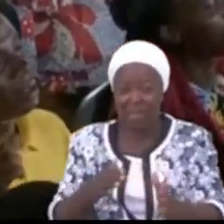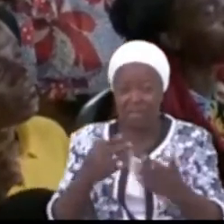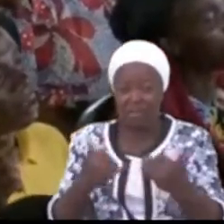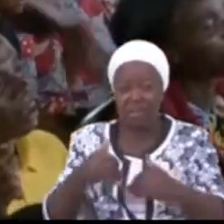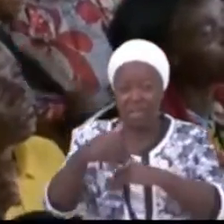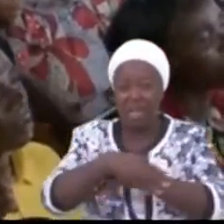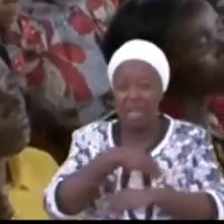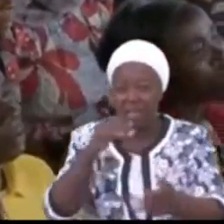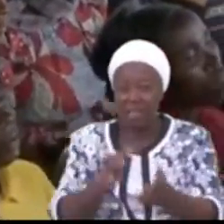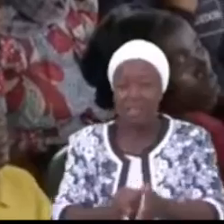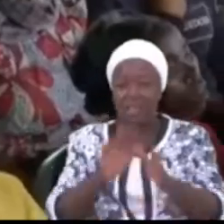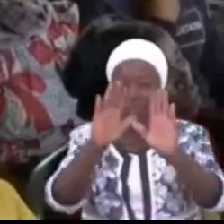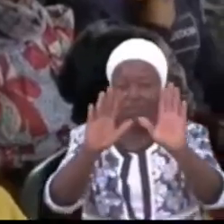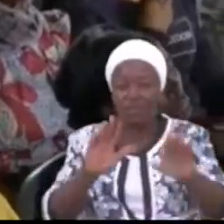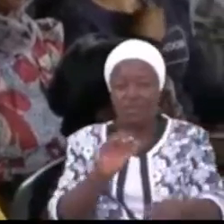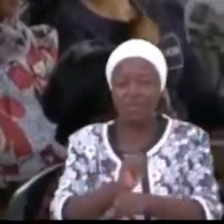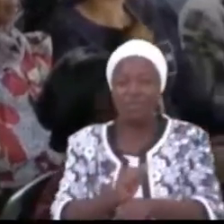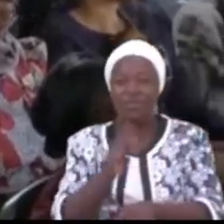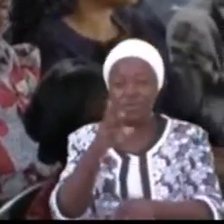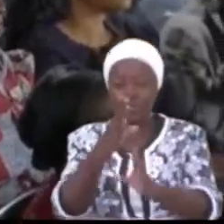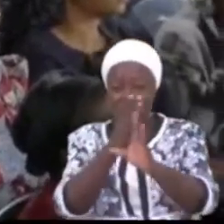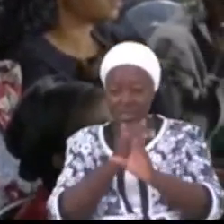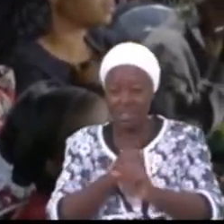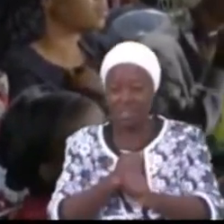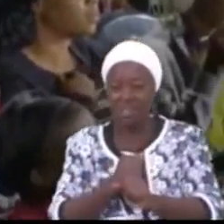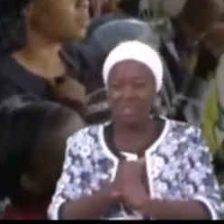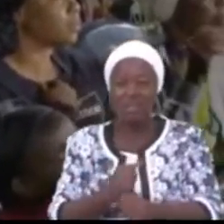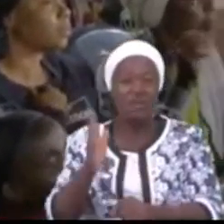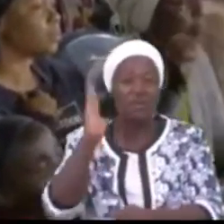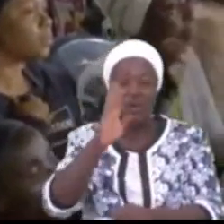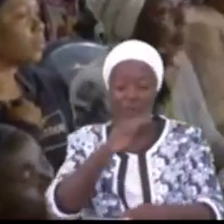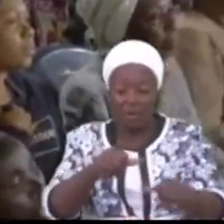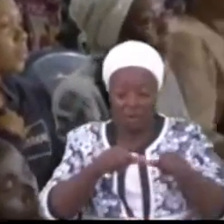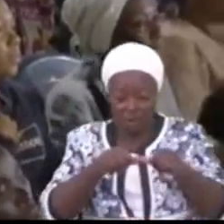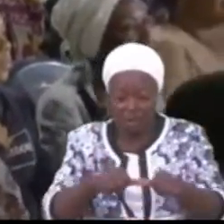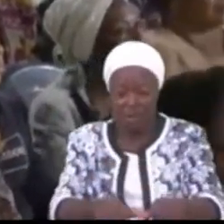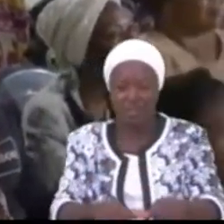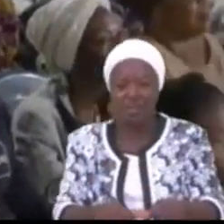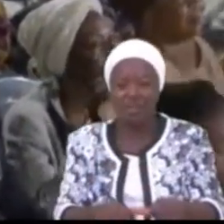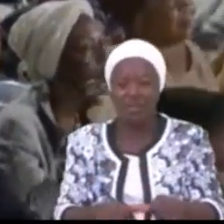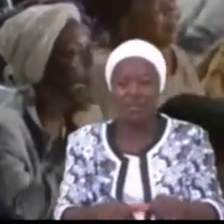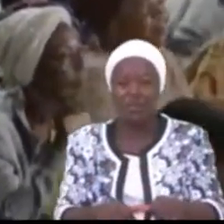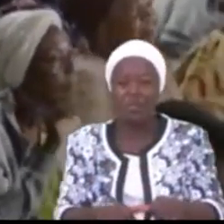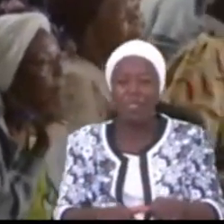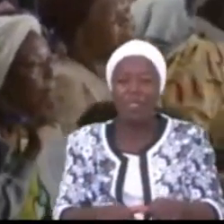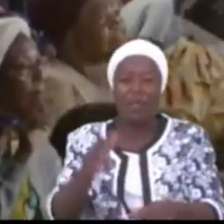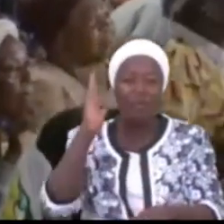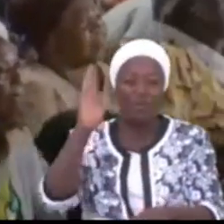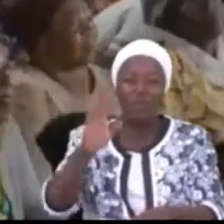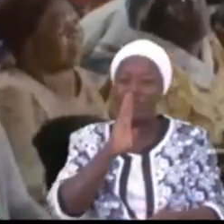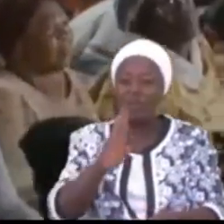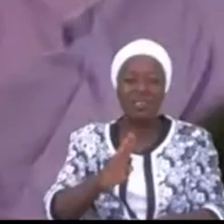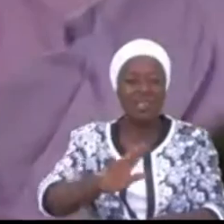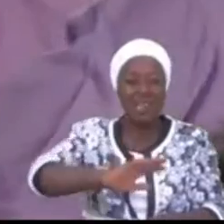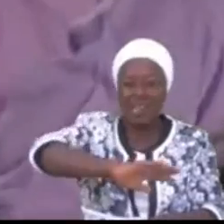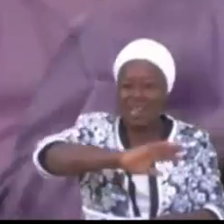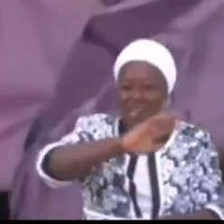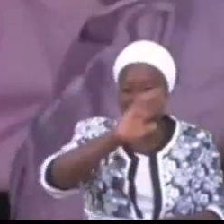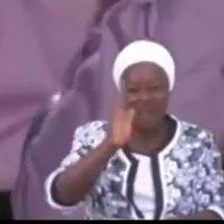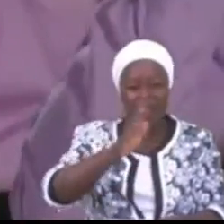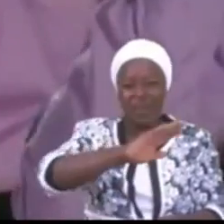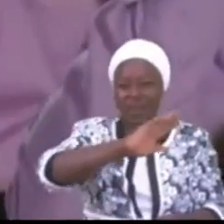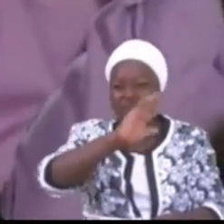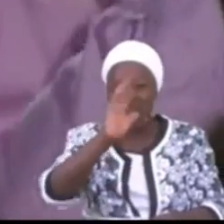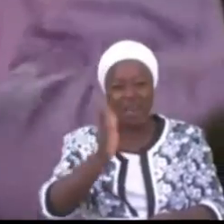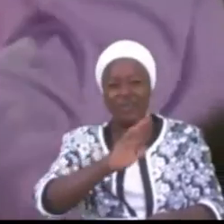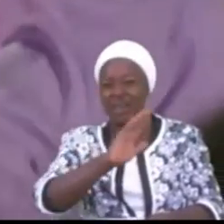that miracle you receive will be constant, will be irreversible. Look